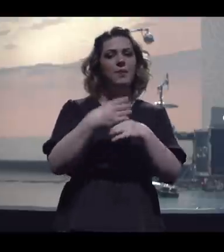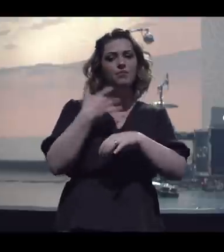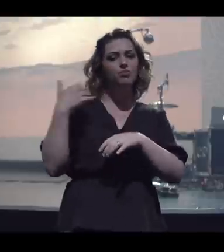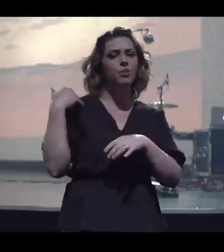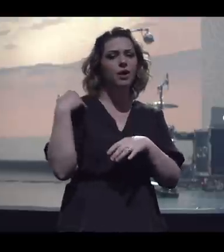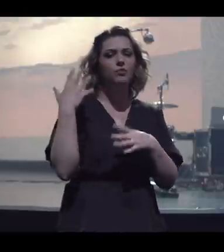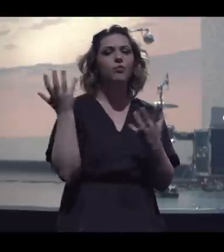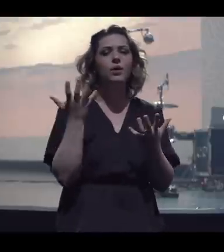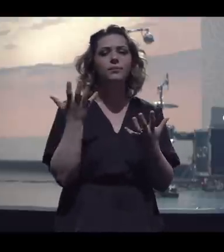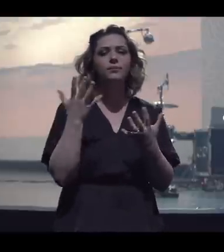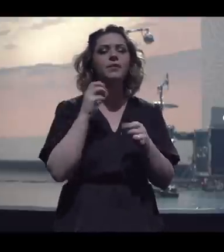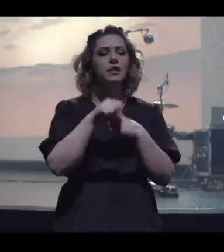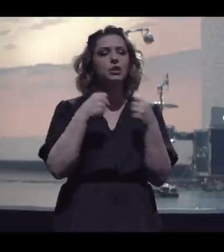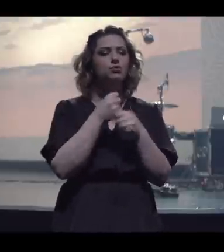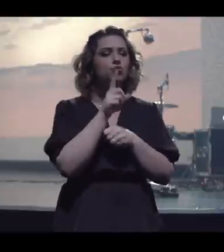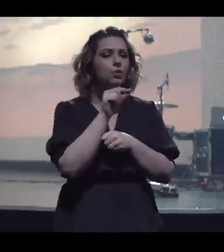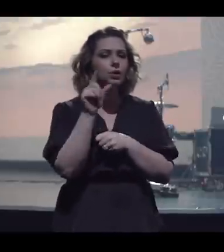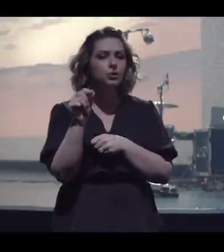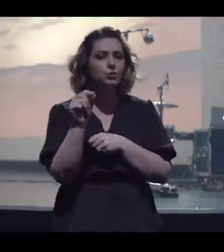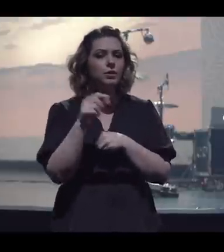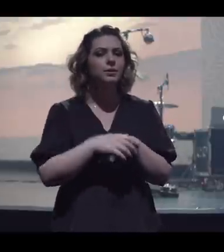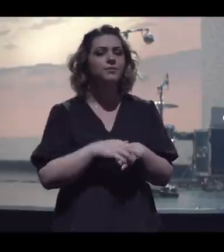Anxiety disorders increased by